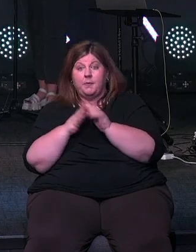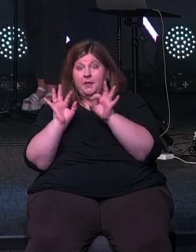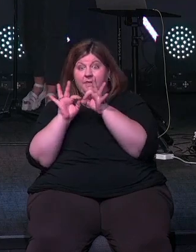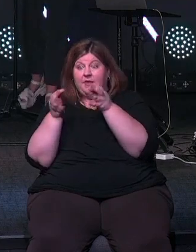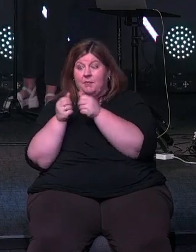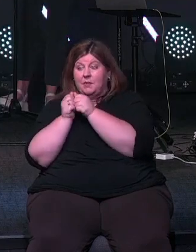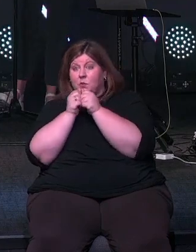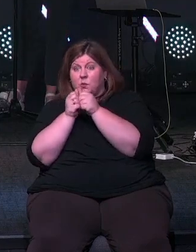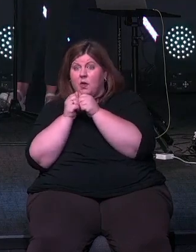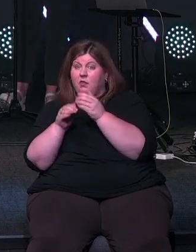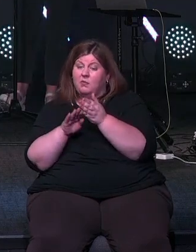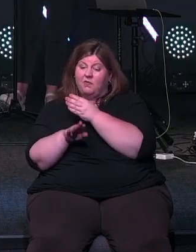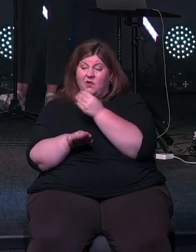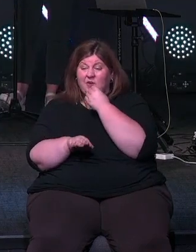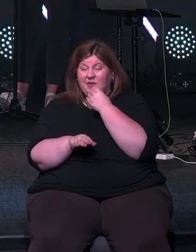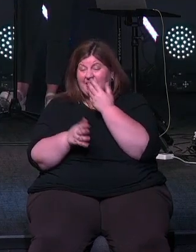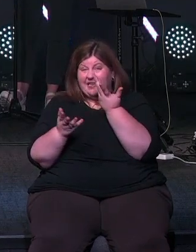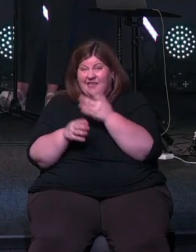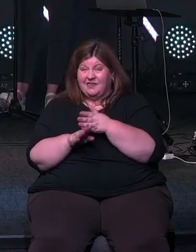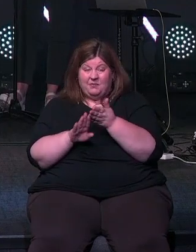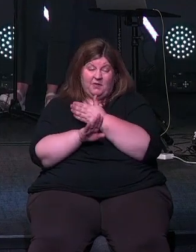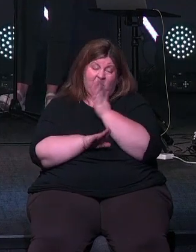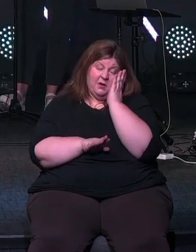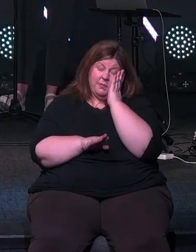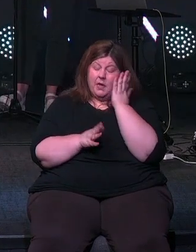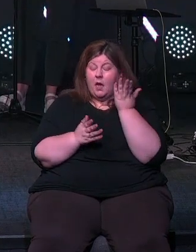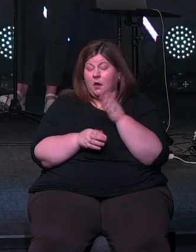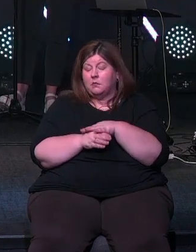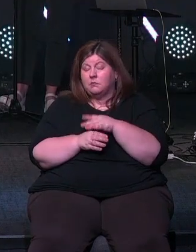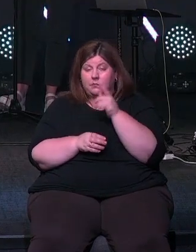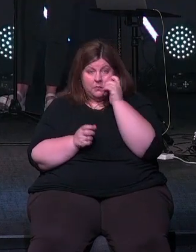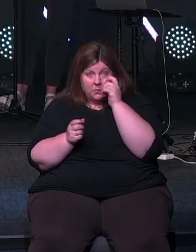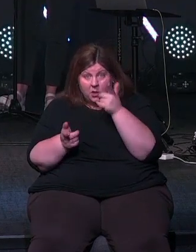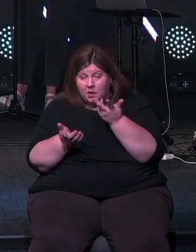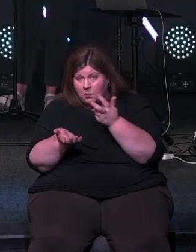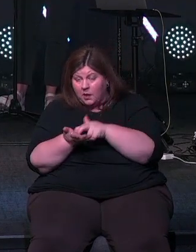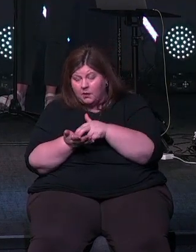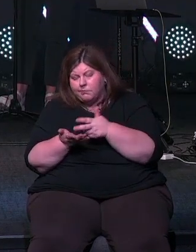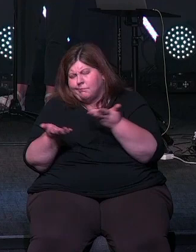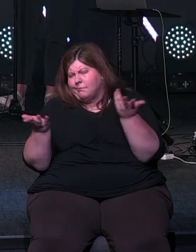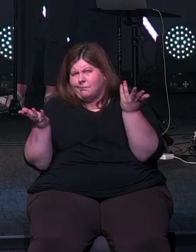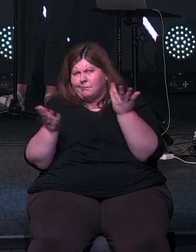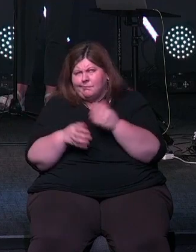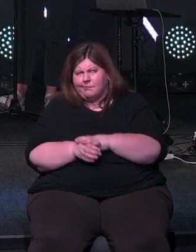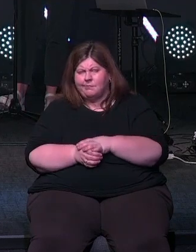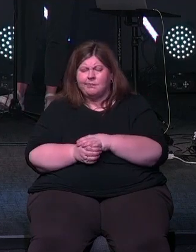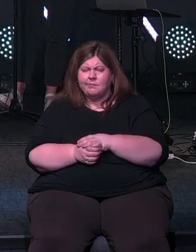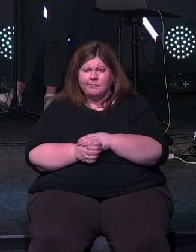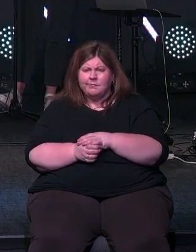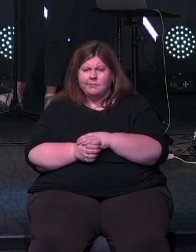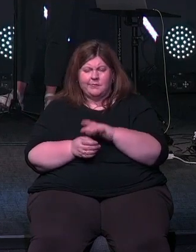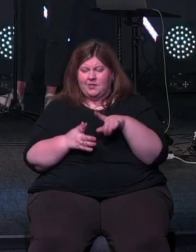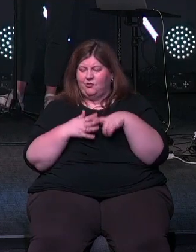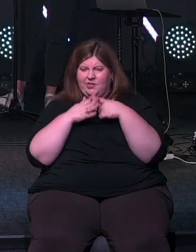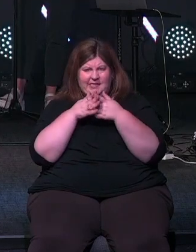before mealtime. Do it before you go to bed. Do it when you wake up in the morning. Just